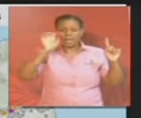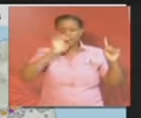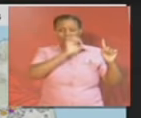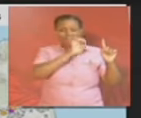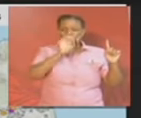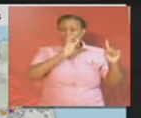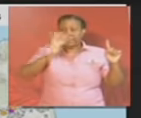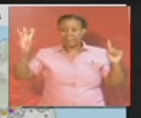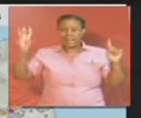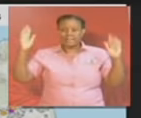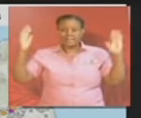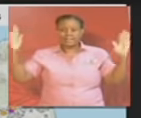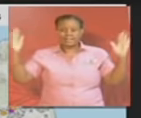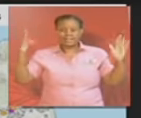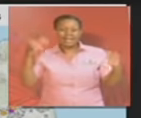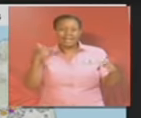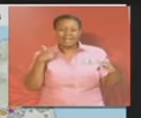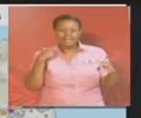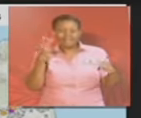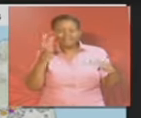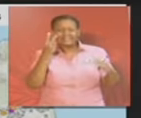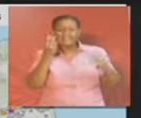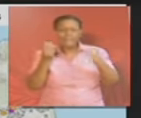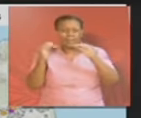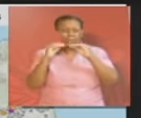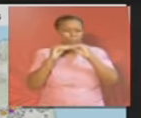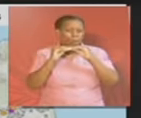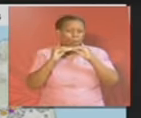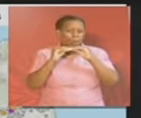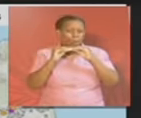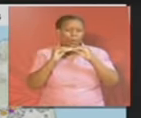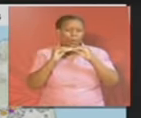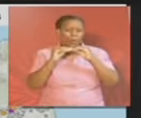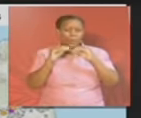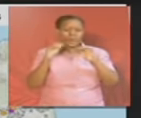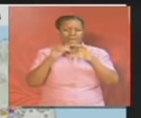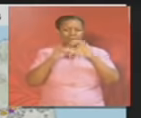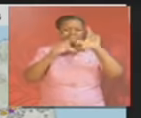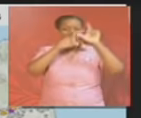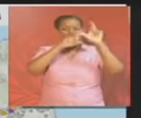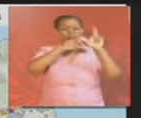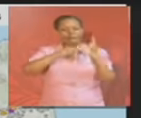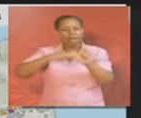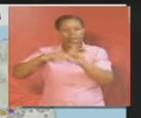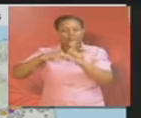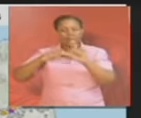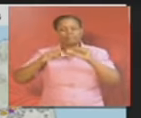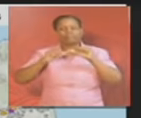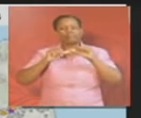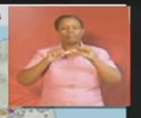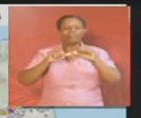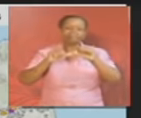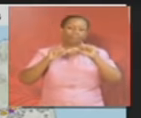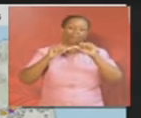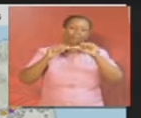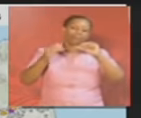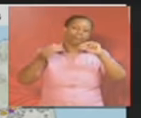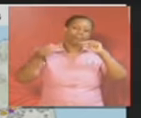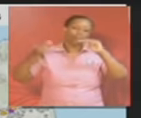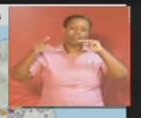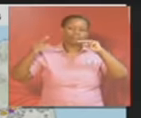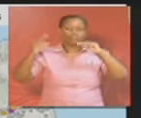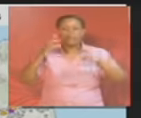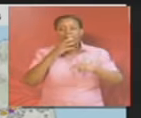in Kearney, Victoria, and St. Patrick. Now, as we look at the chart, we see that across the board, there would have